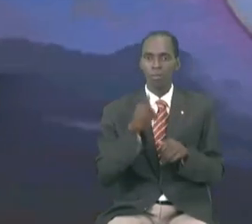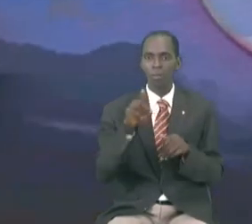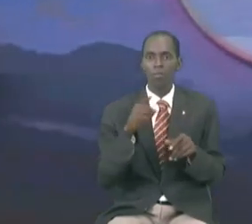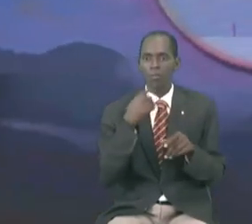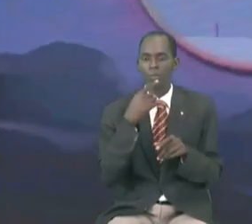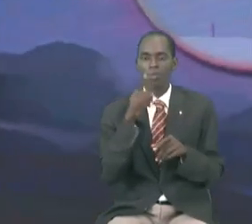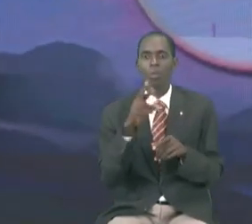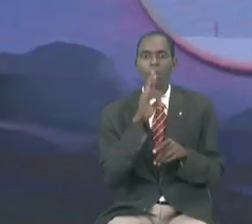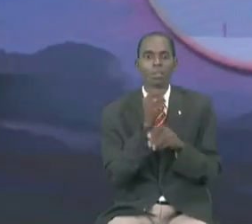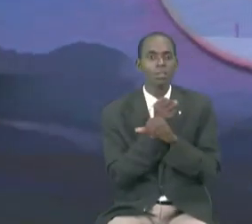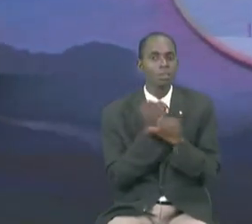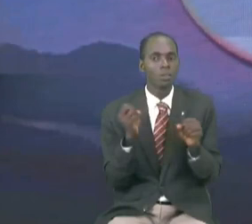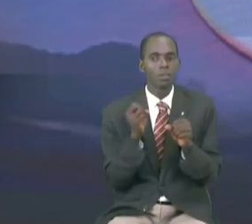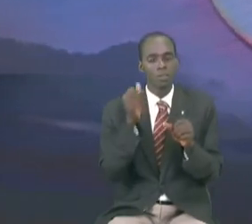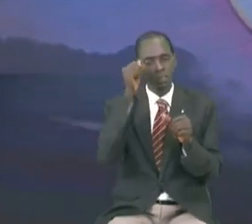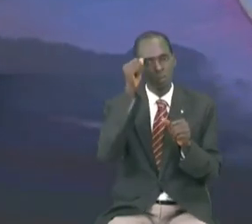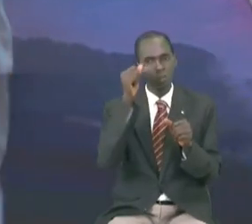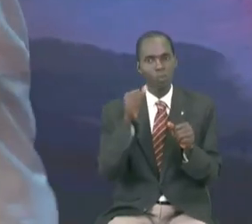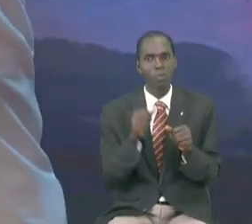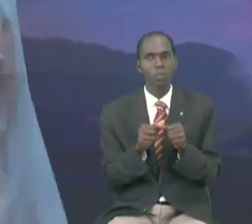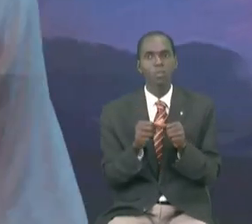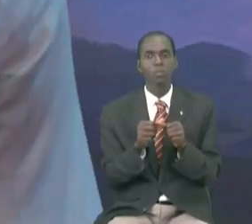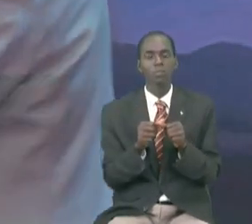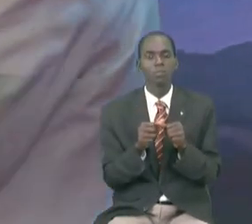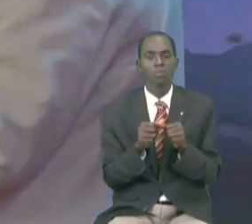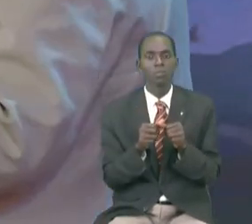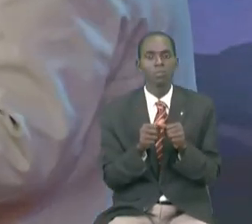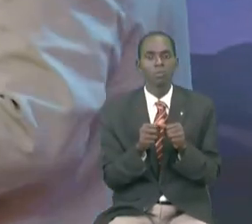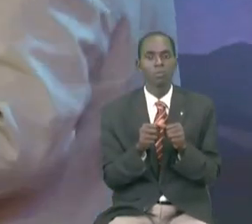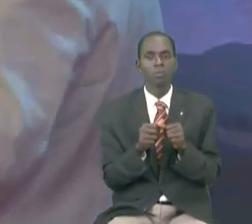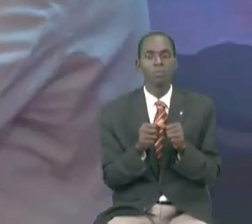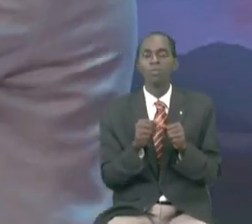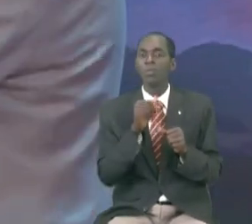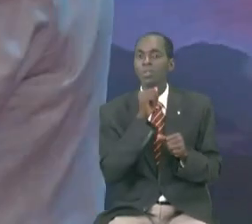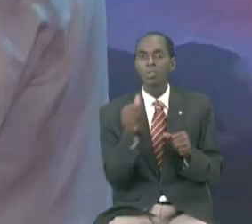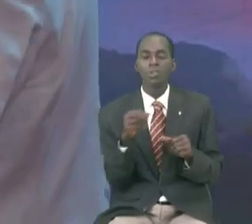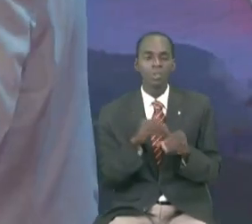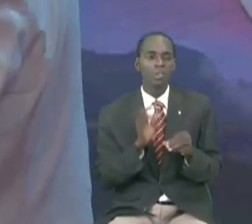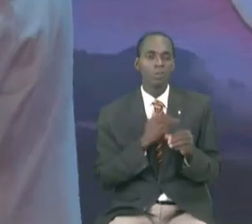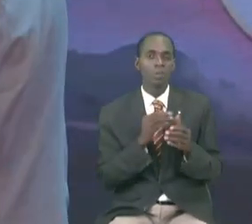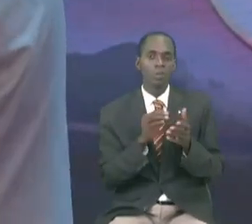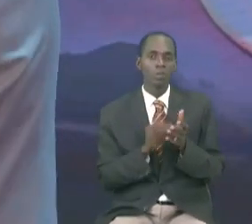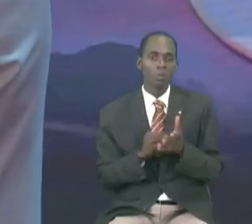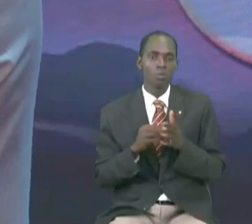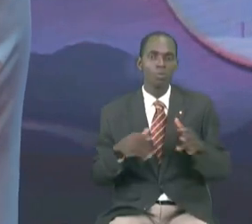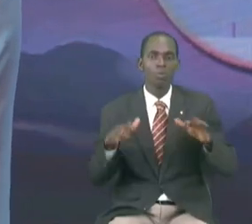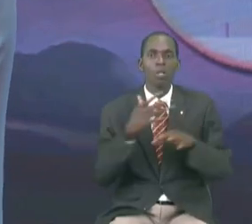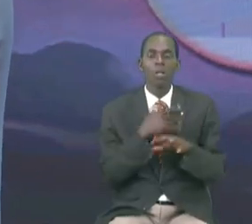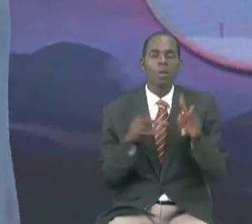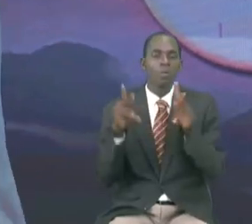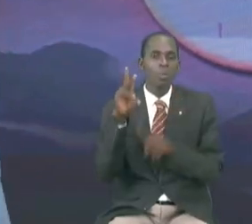And people are repenting, and people are turning away from their sins, and people, they are making restitution, and